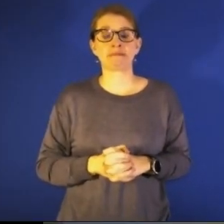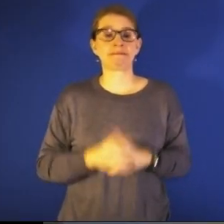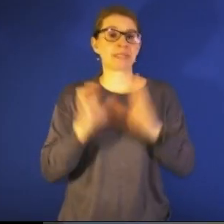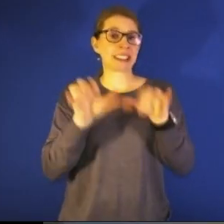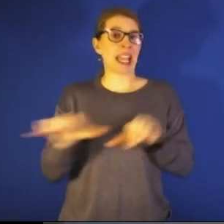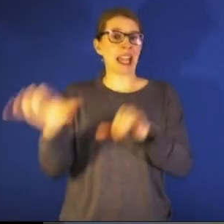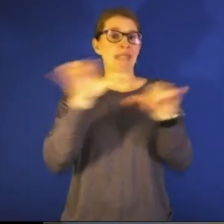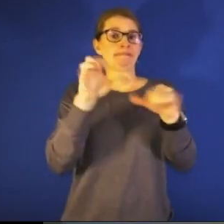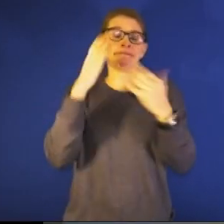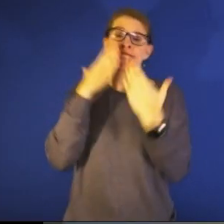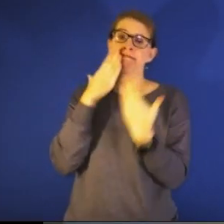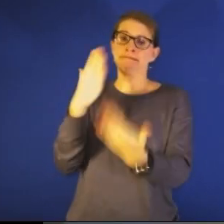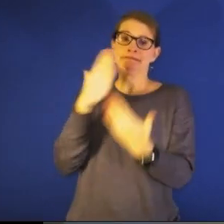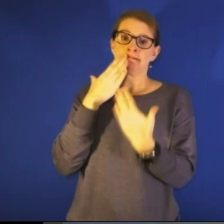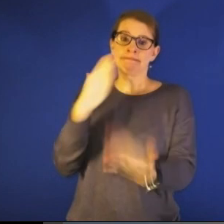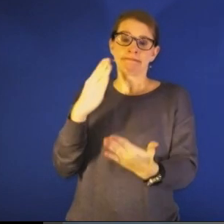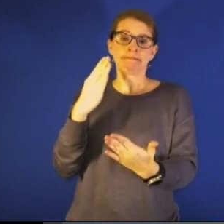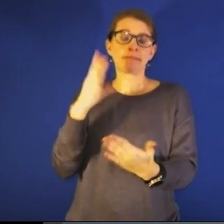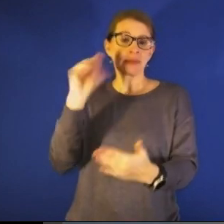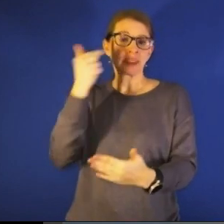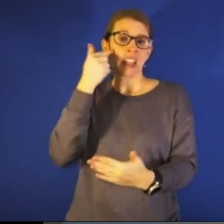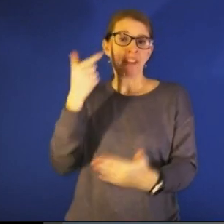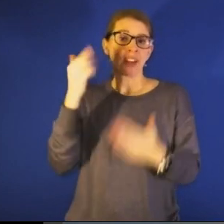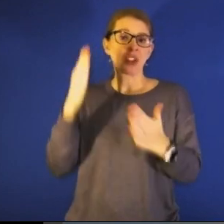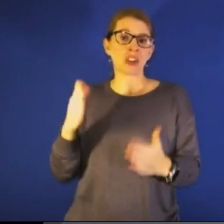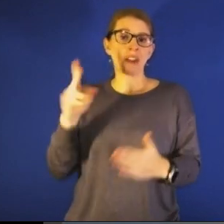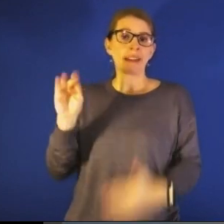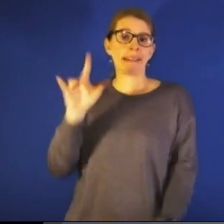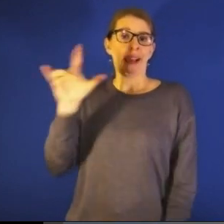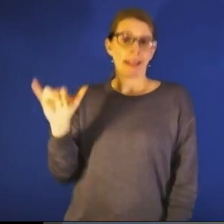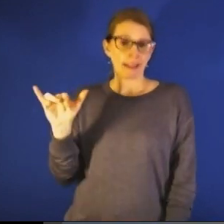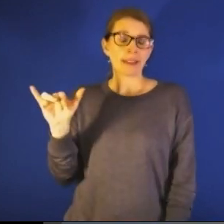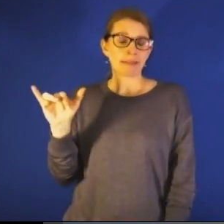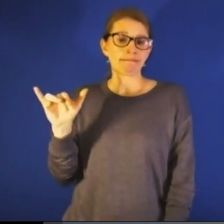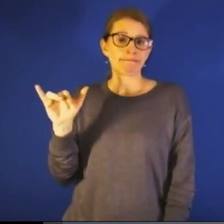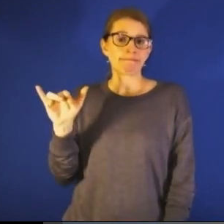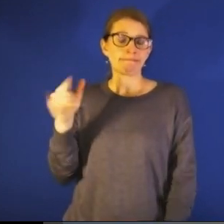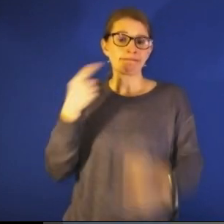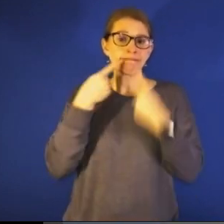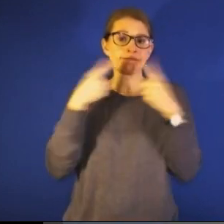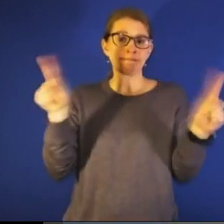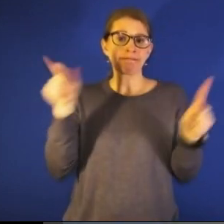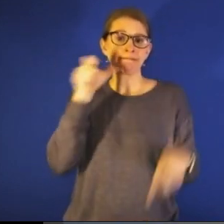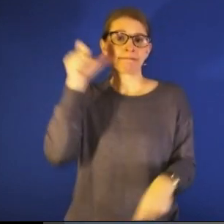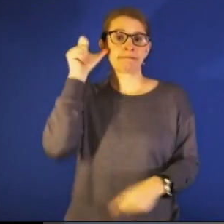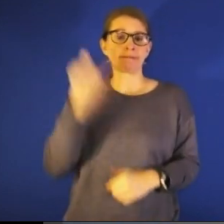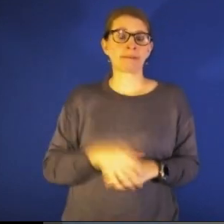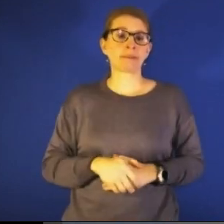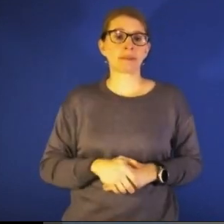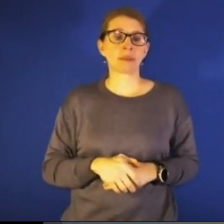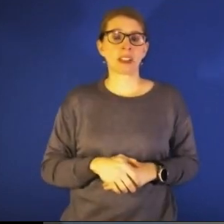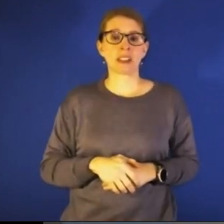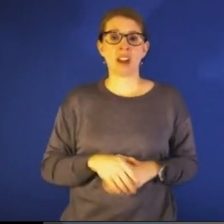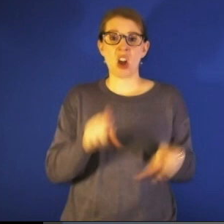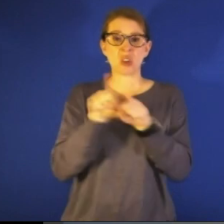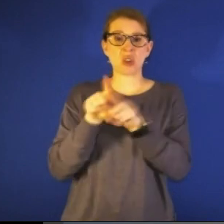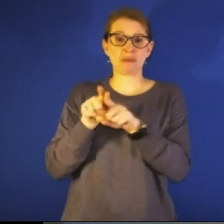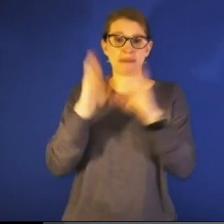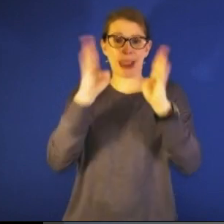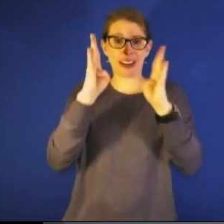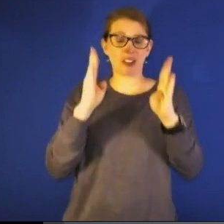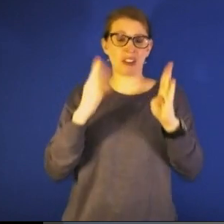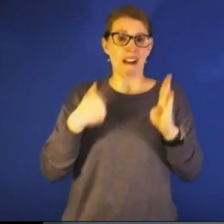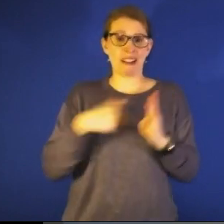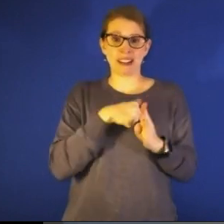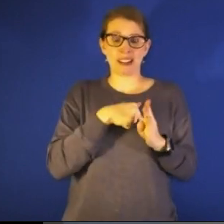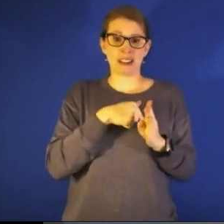express gratitude for the actions that Governor Kelly took yesterday, and just for listening and trying to do what she